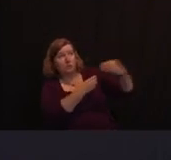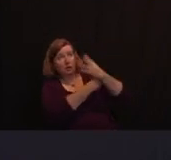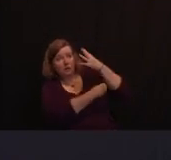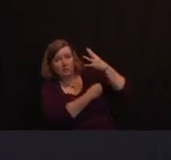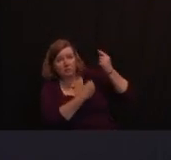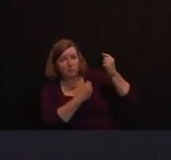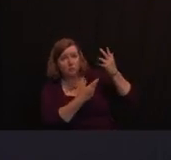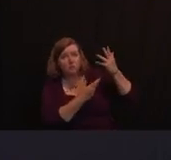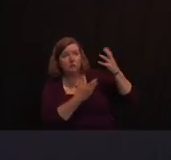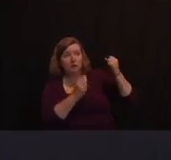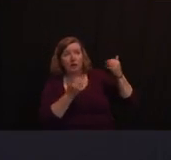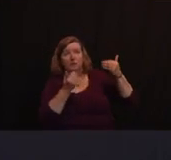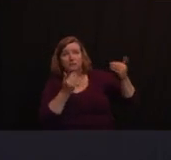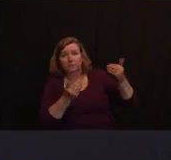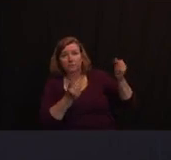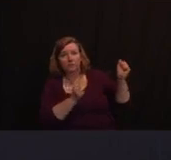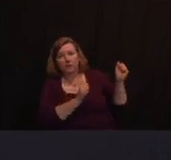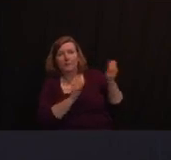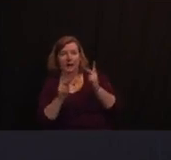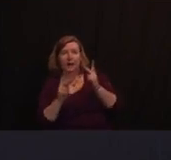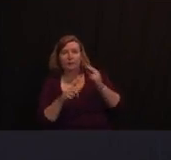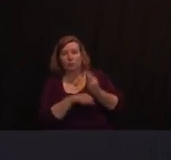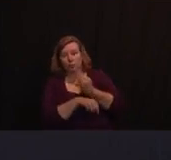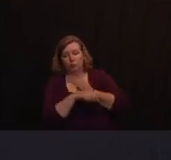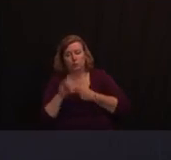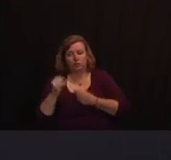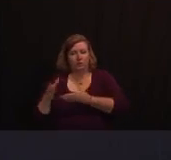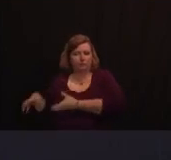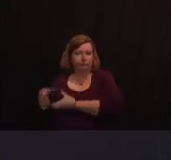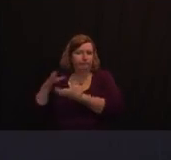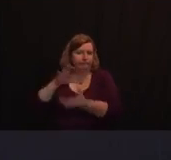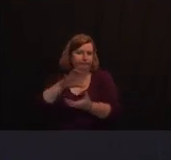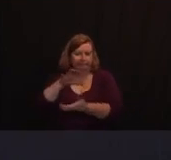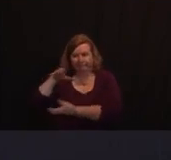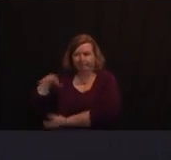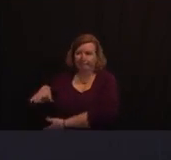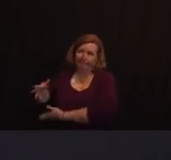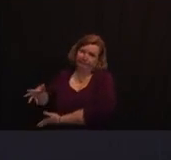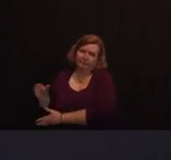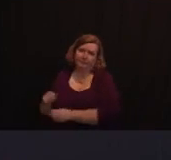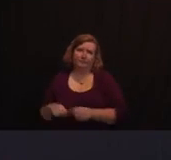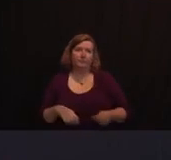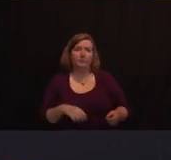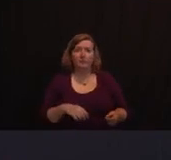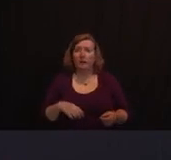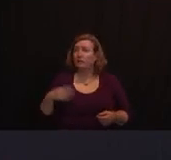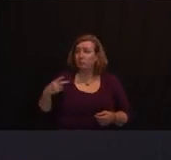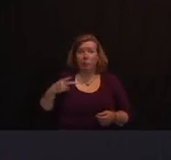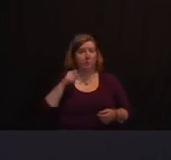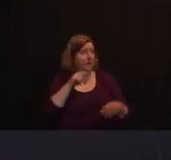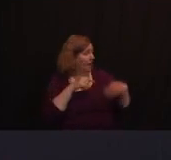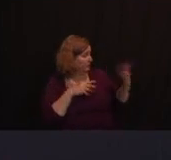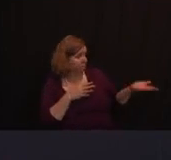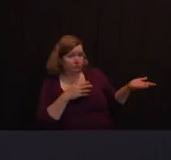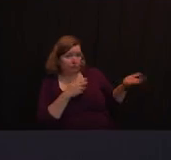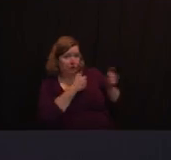rhythm on that front. But for all the above, many thanks. Pat, whether you got